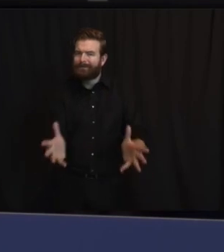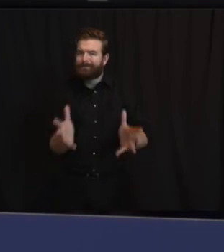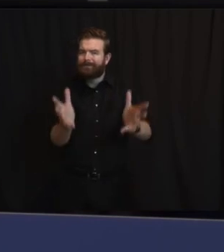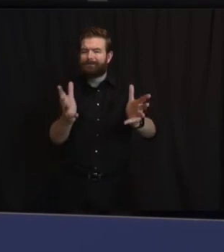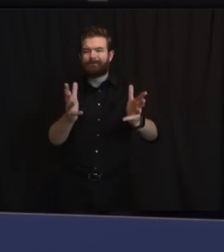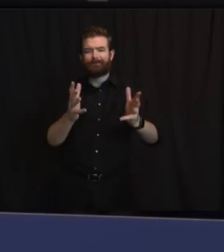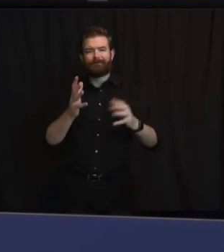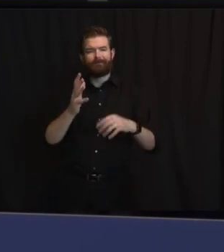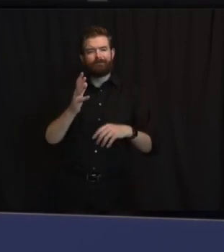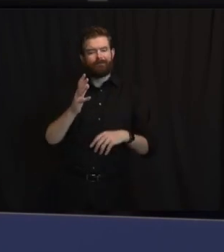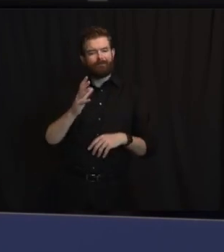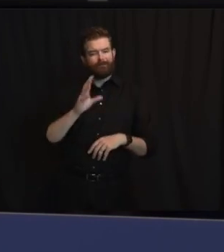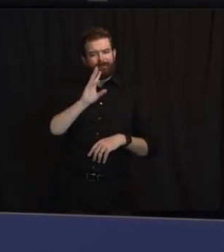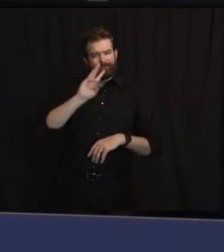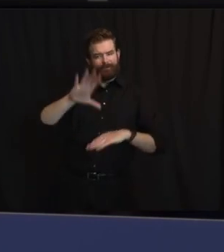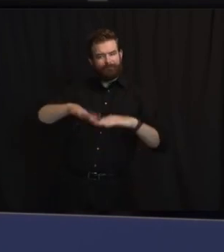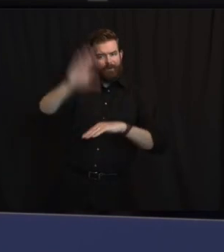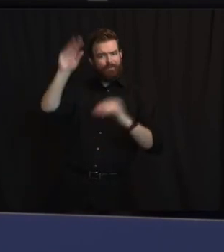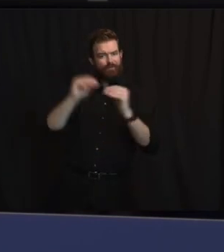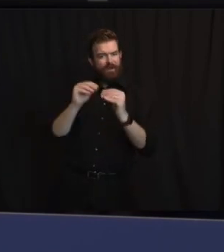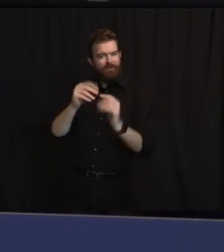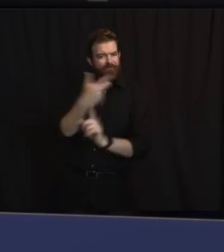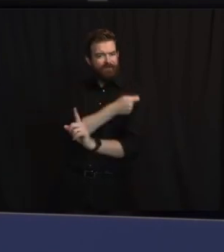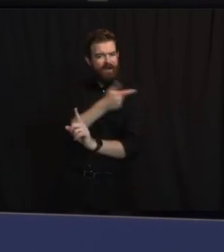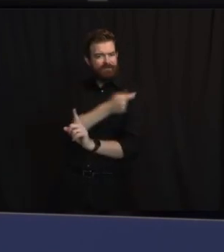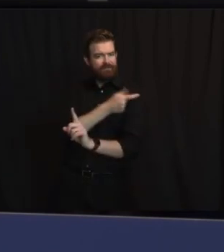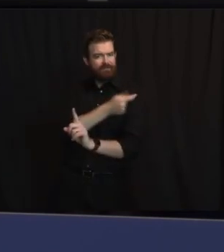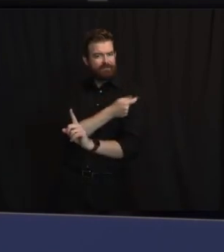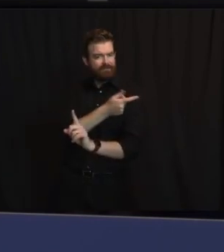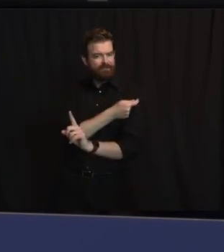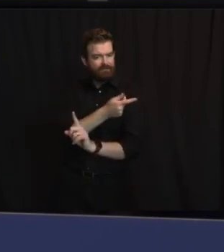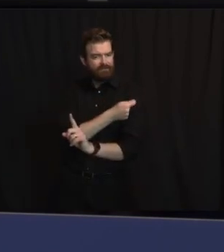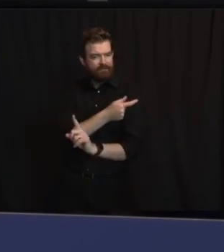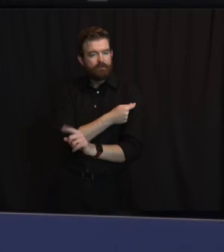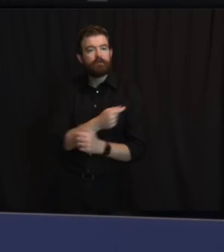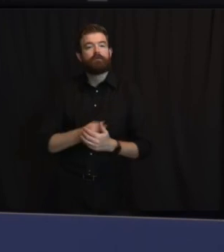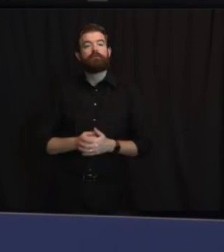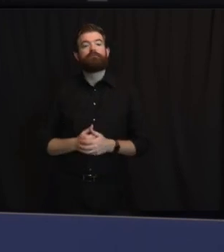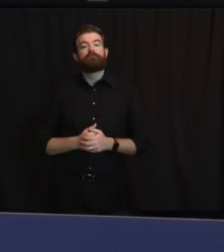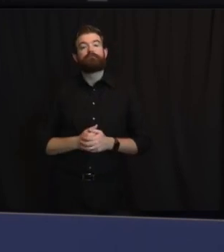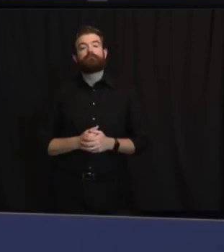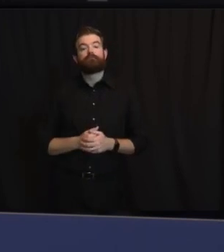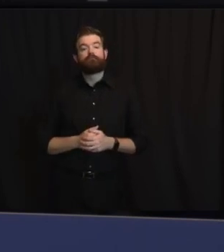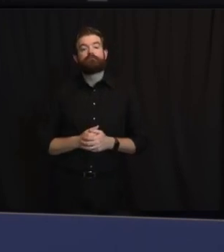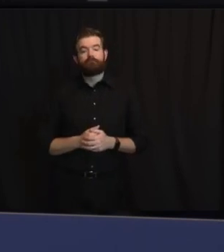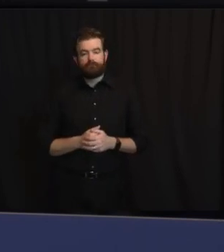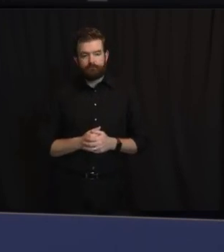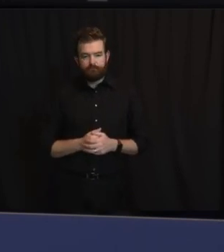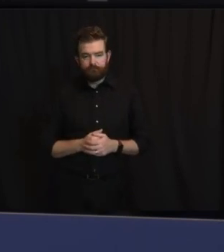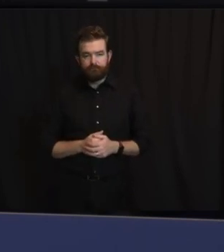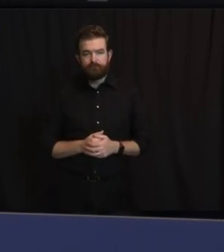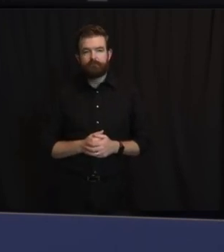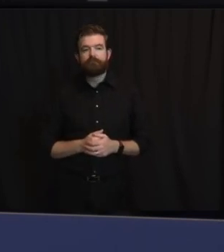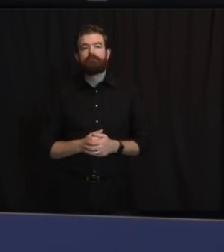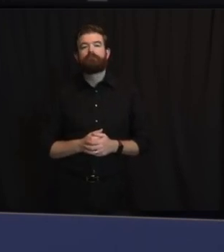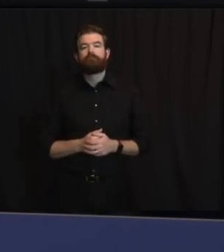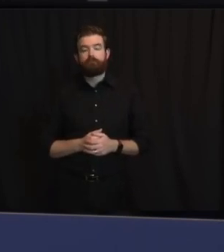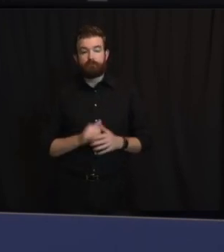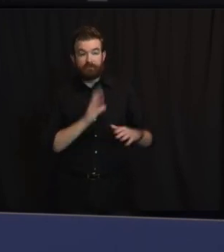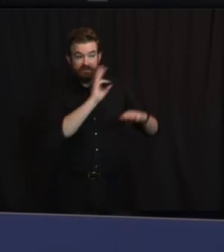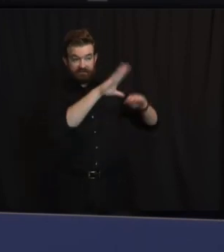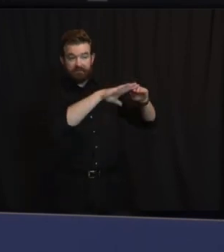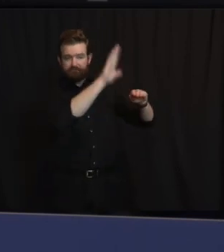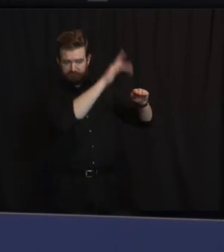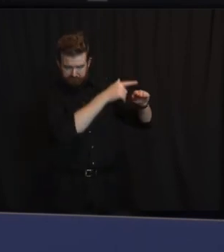we recognize the strength of these targeted initiatives and will be broadening these efforts to other populations. As the governor mentioned